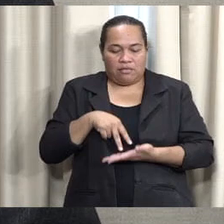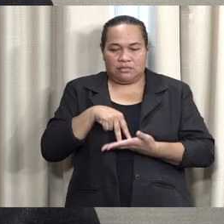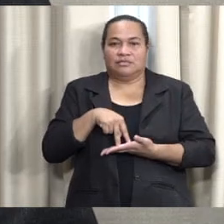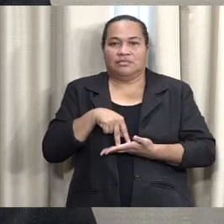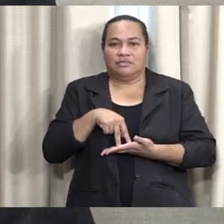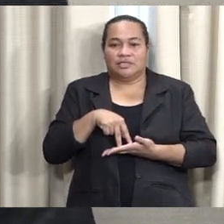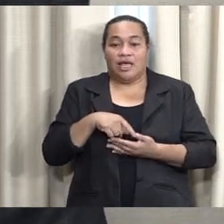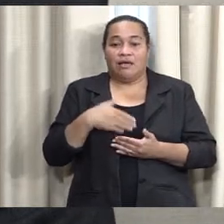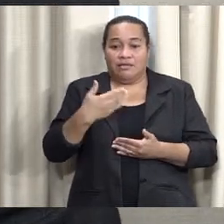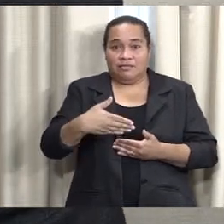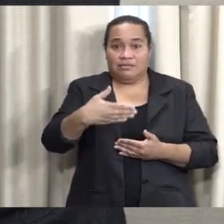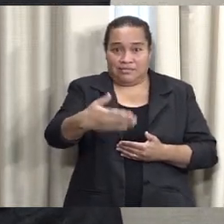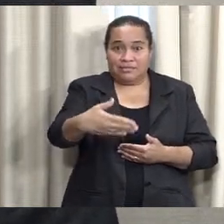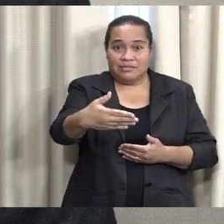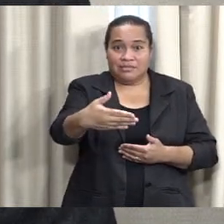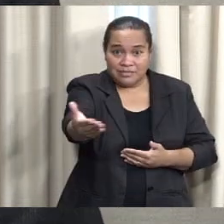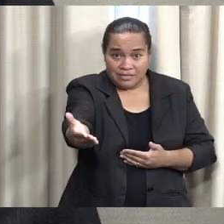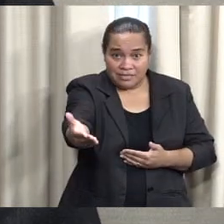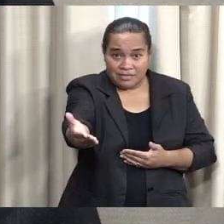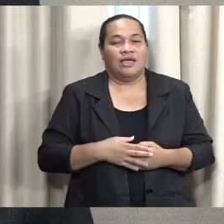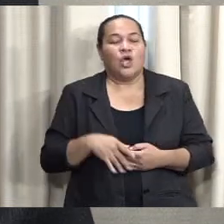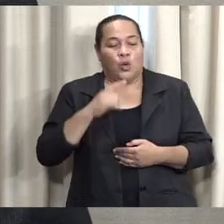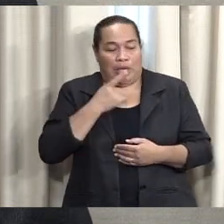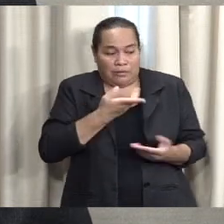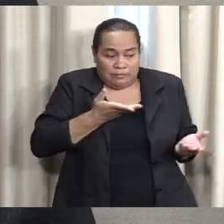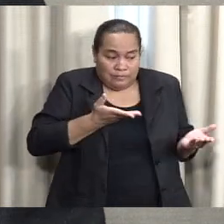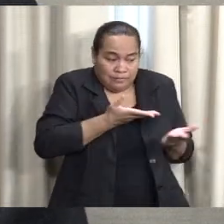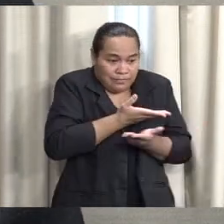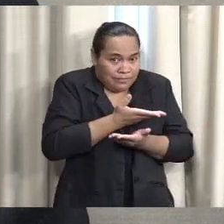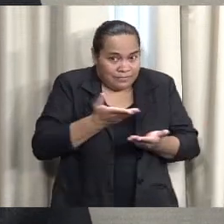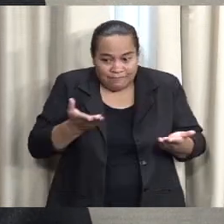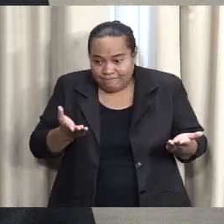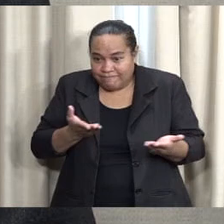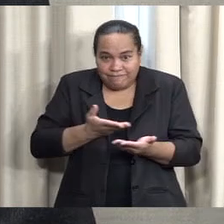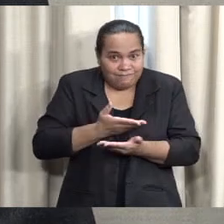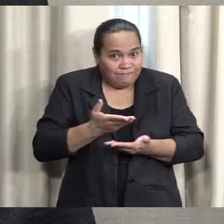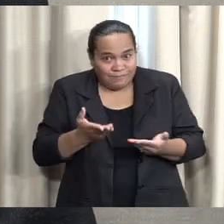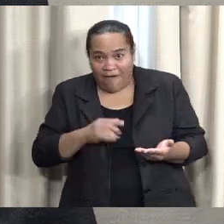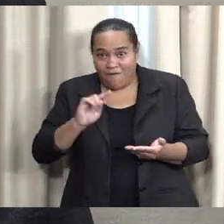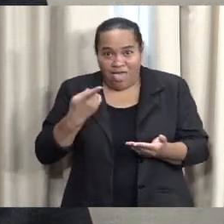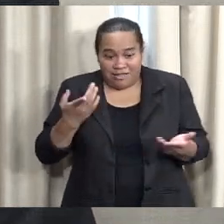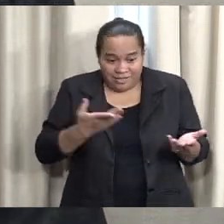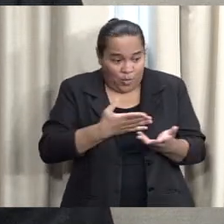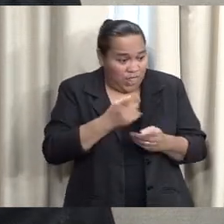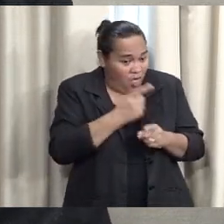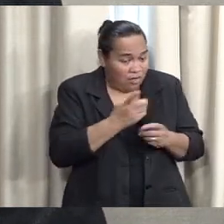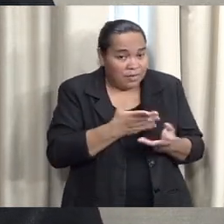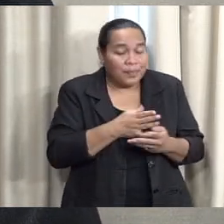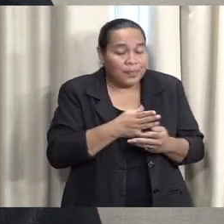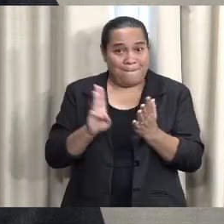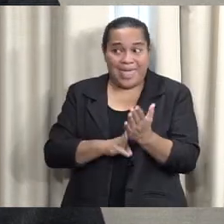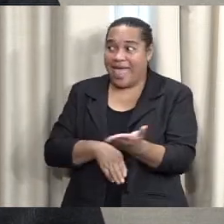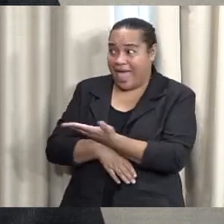come, and once we have discussed this within Cabinet, I'm sure the Prime Minister would